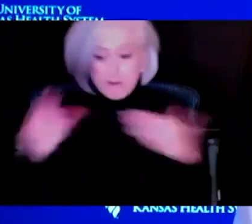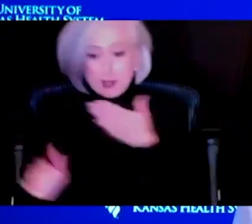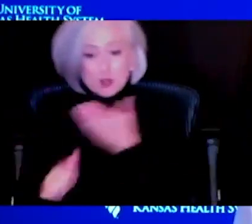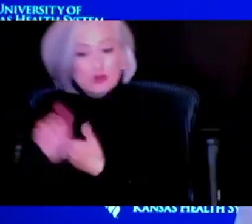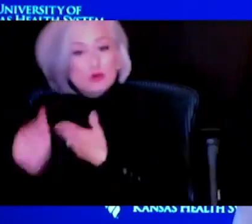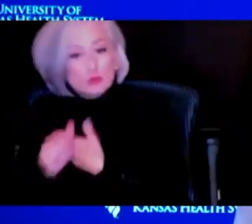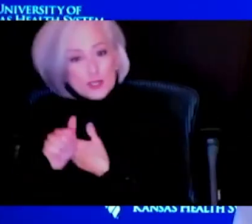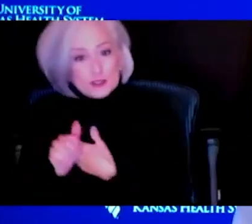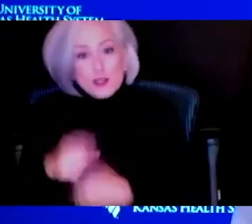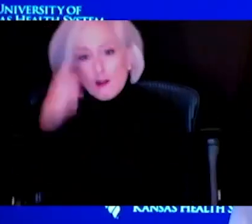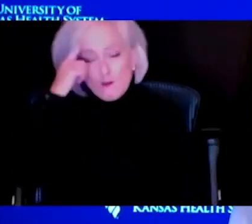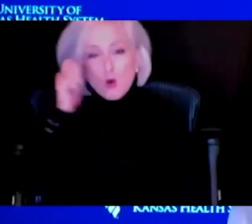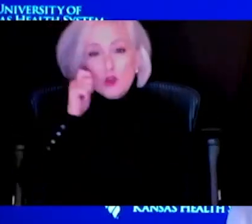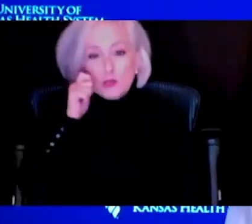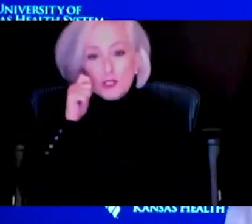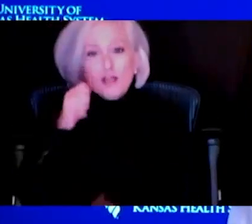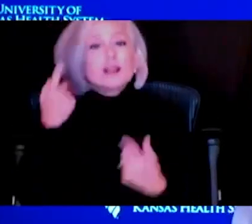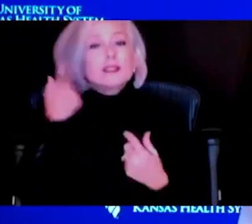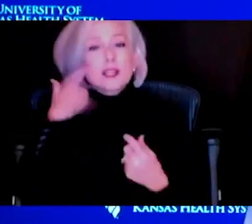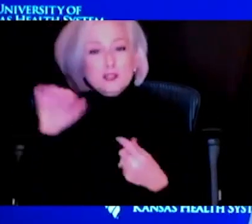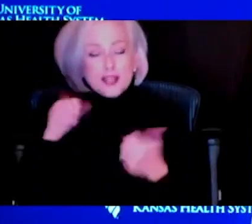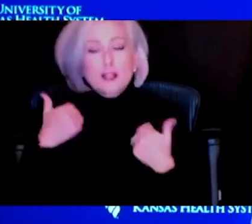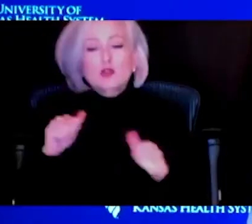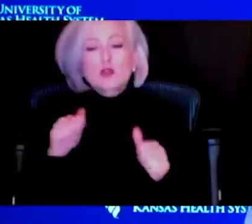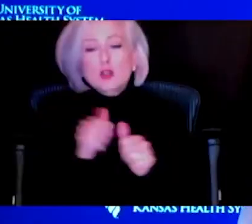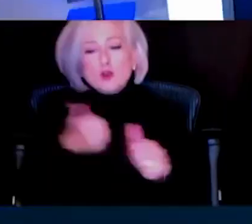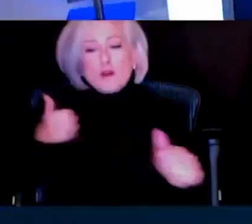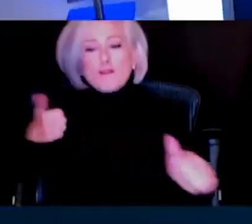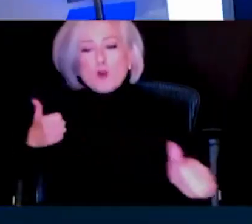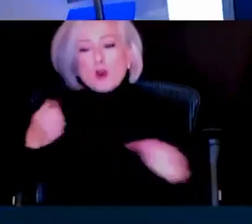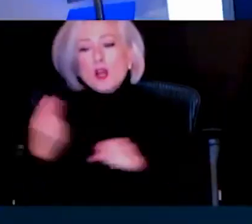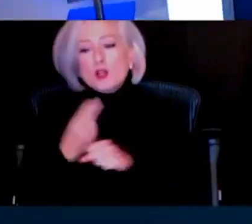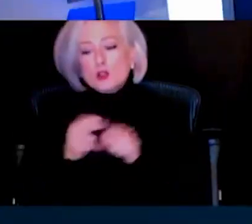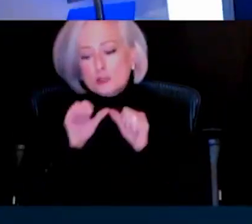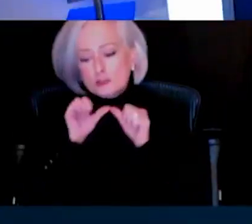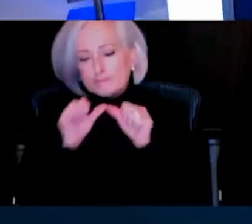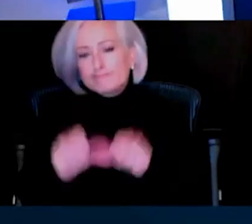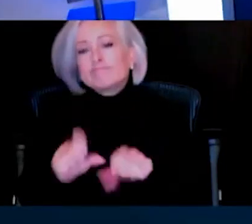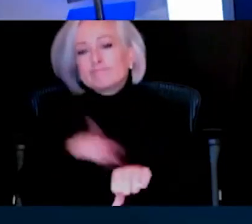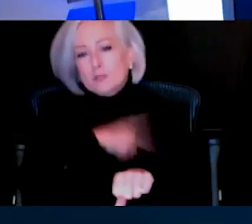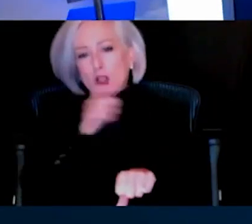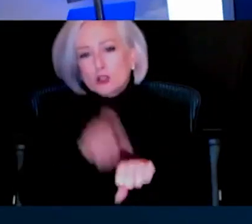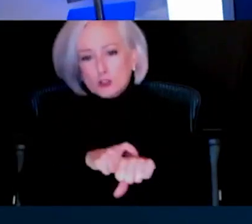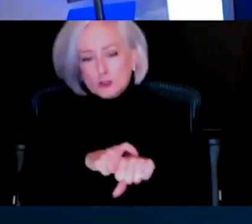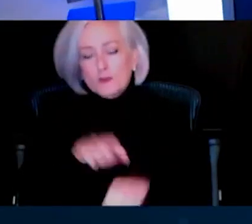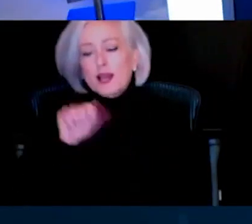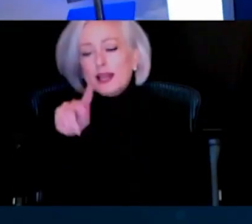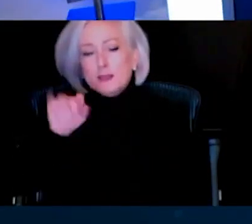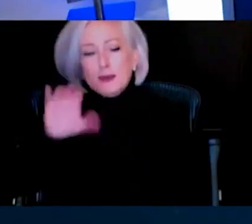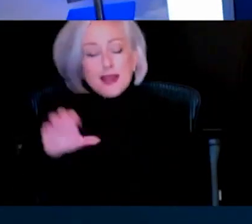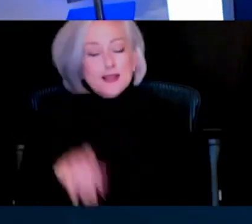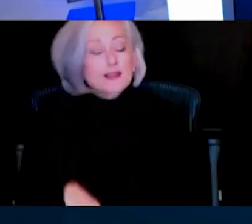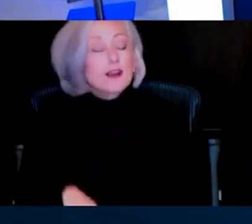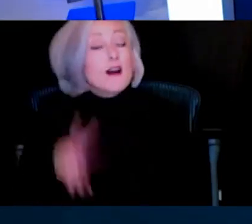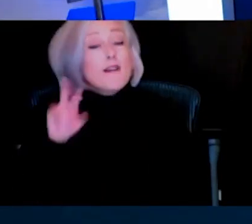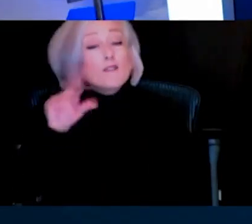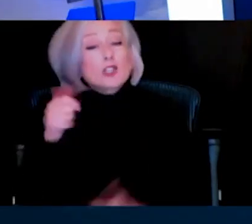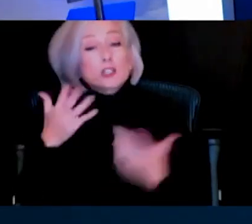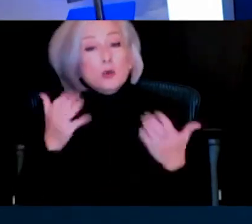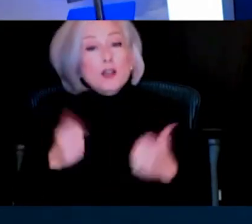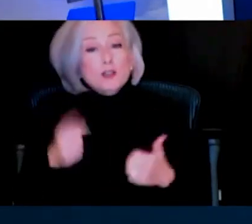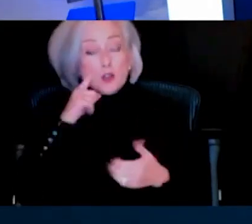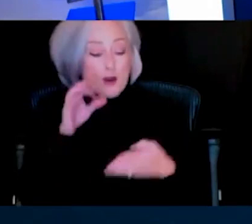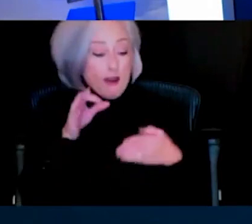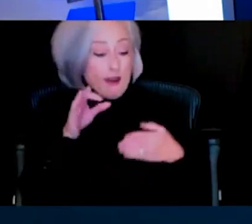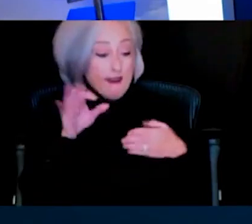they are trying to move away from that chronic antibiotic use. Virginia wants to know, for those of us who prioritize function over form,